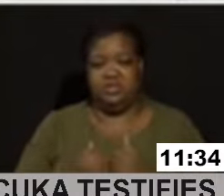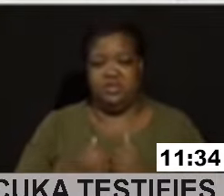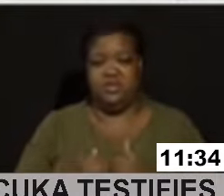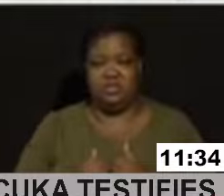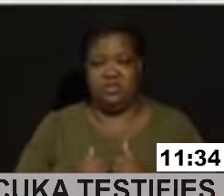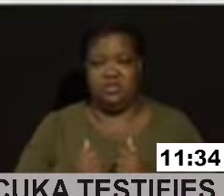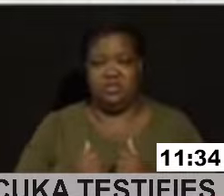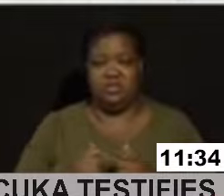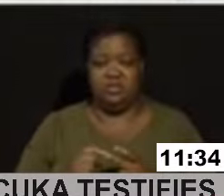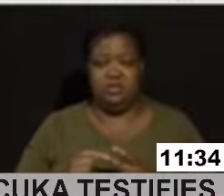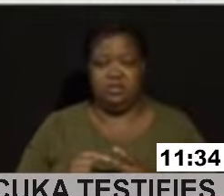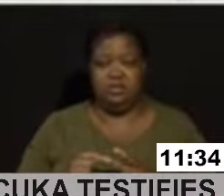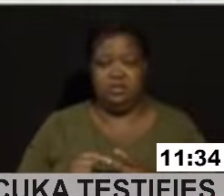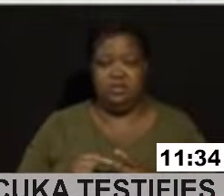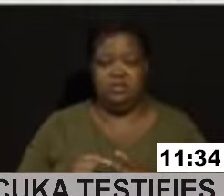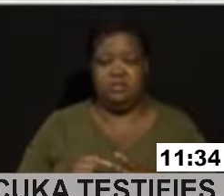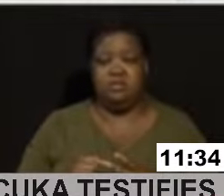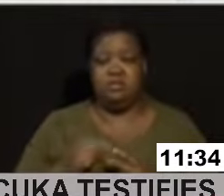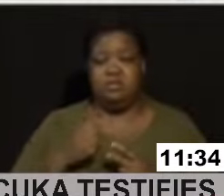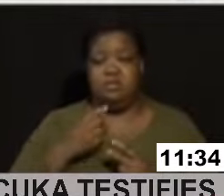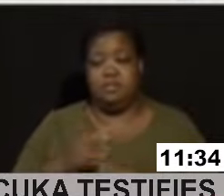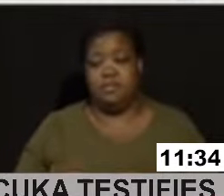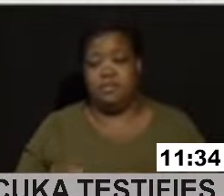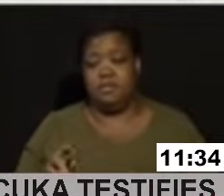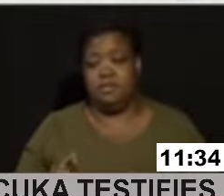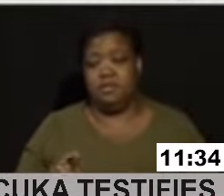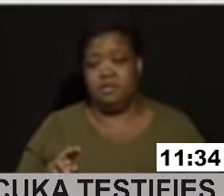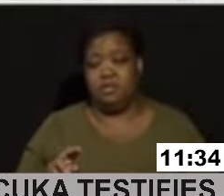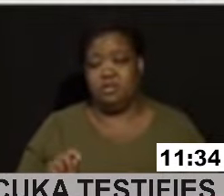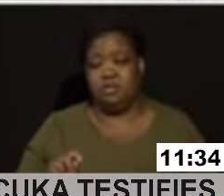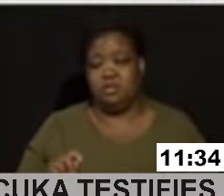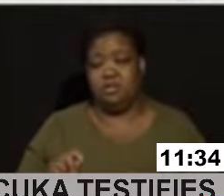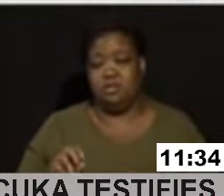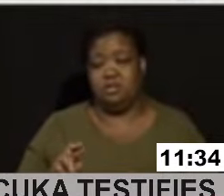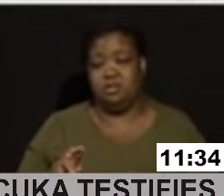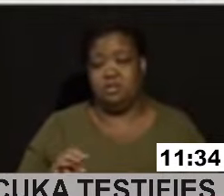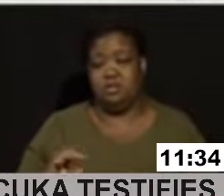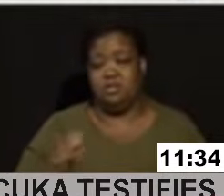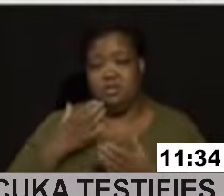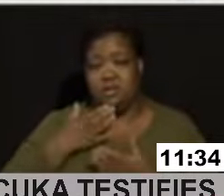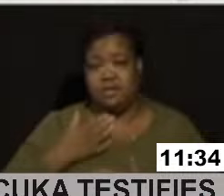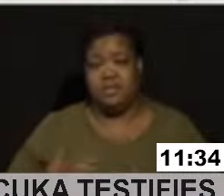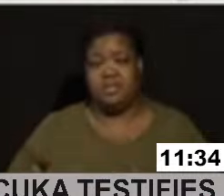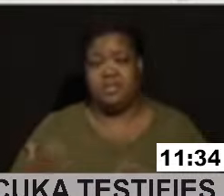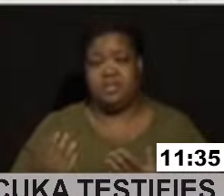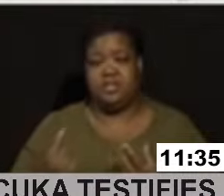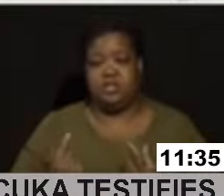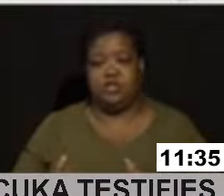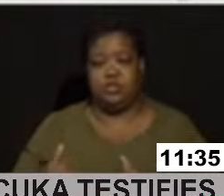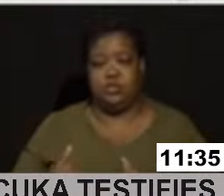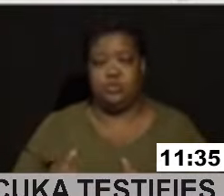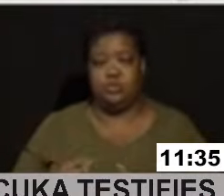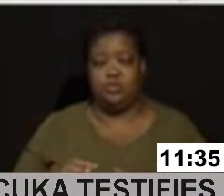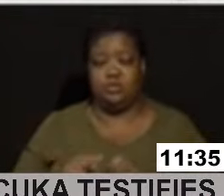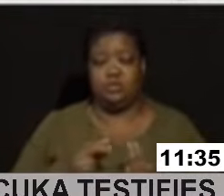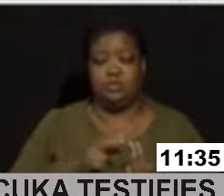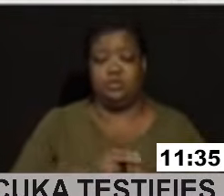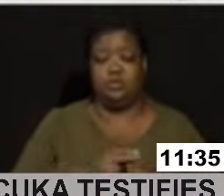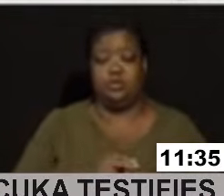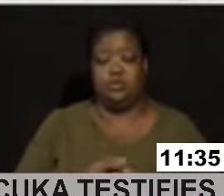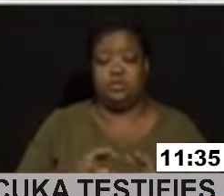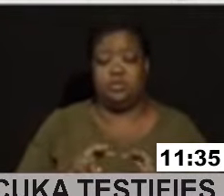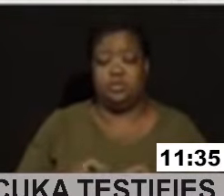several amnesty applications by the TRC, the available evidence in many cases was not, in the unit's